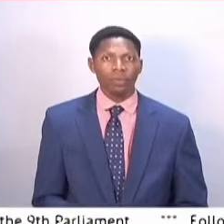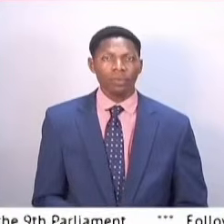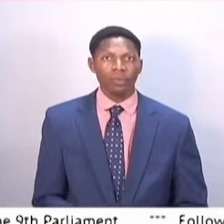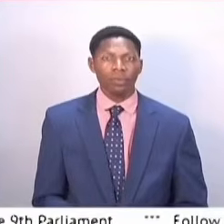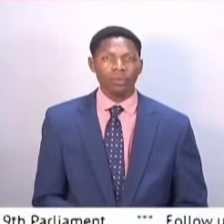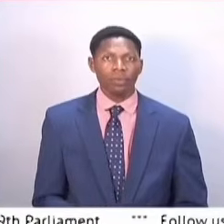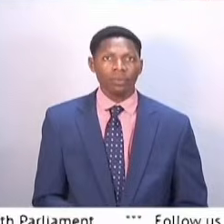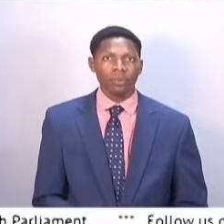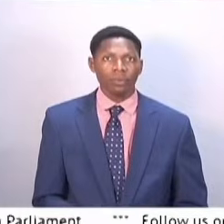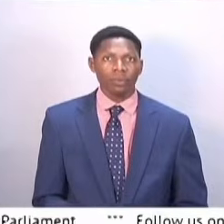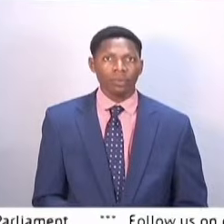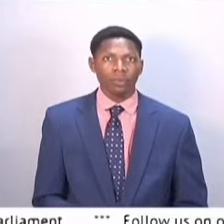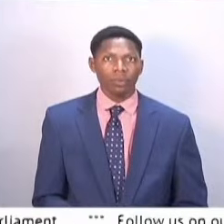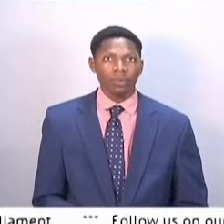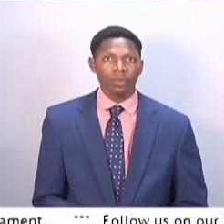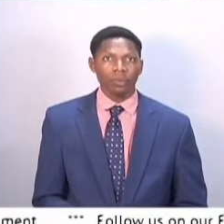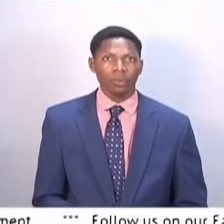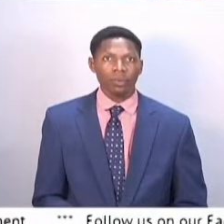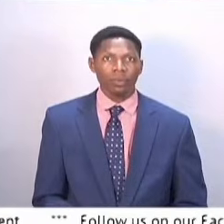Before